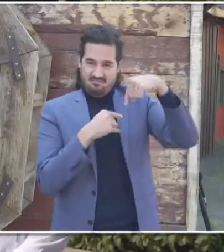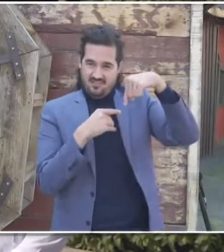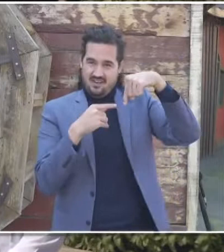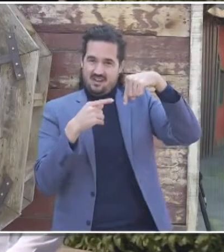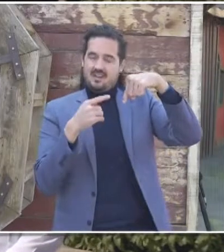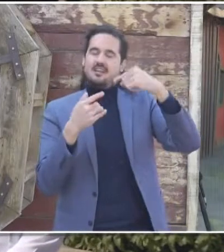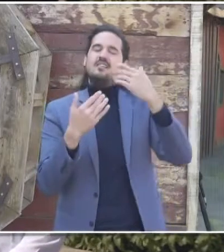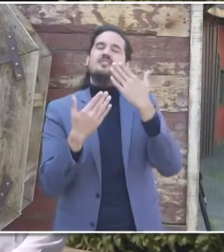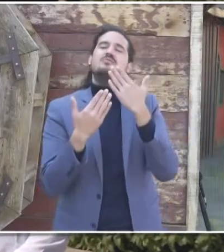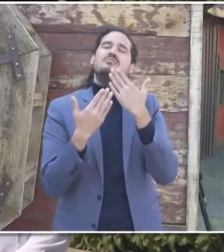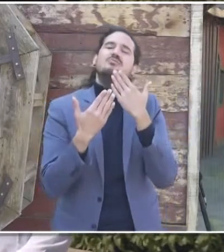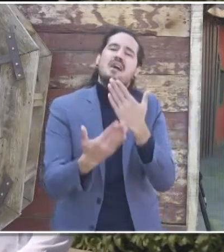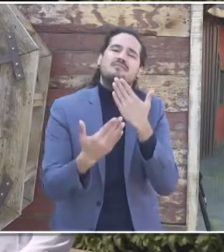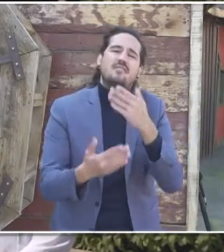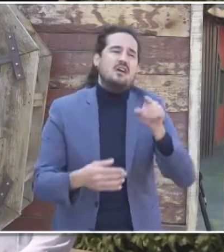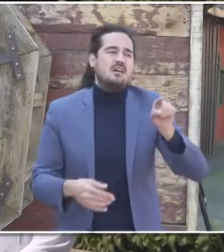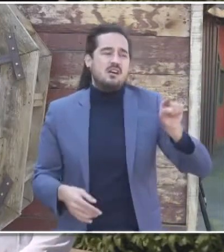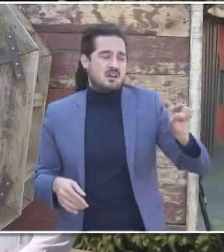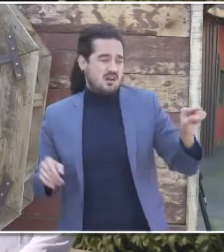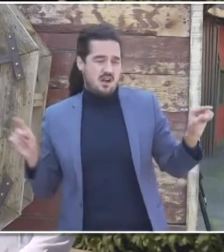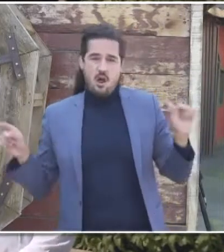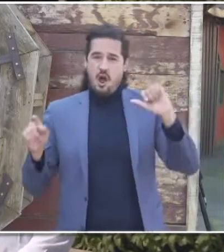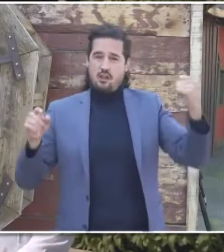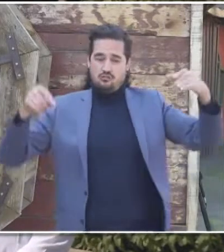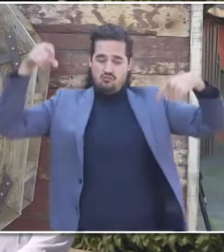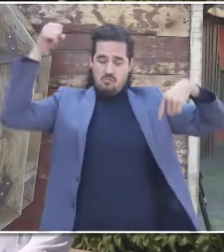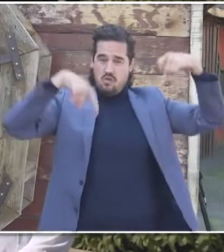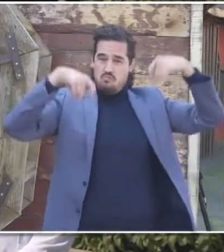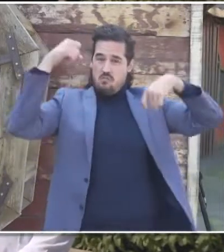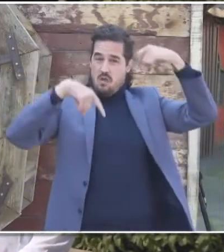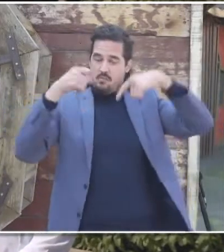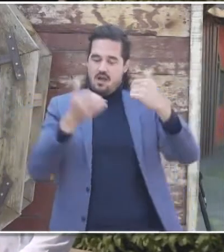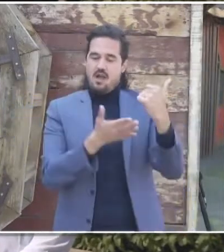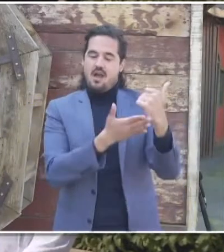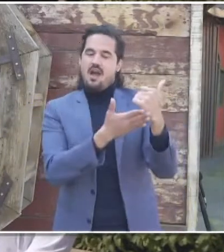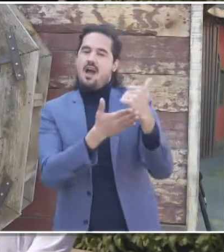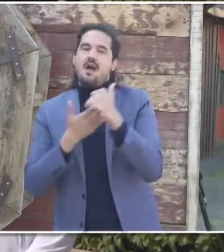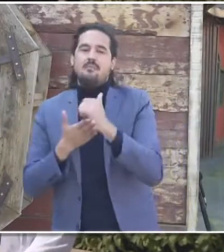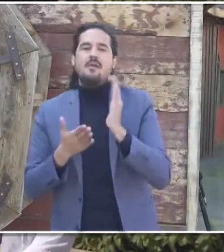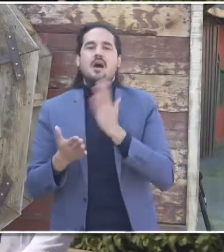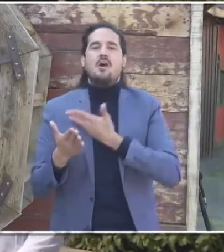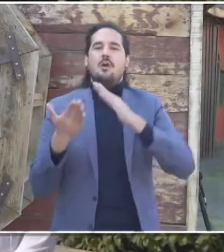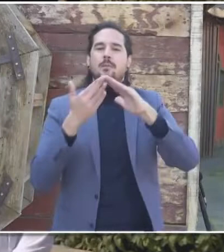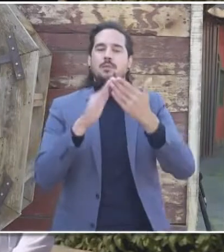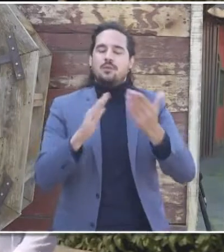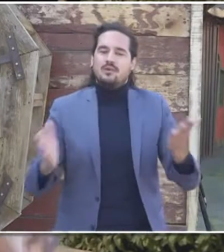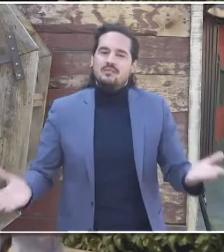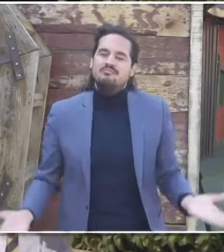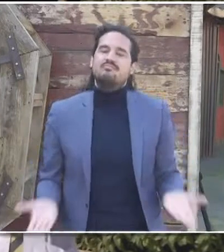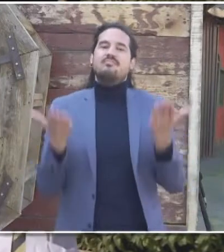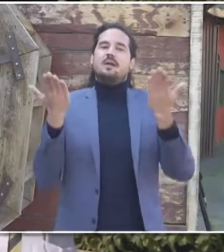communities. With that, I would now like to invite Senator Hurtado to the microphone.